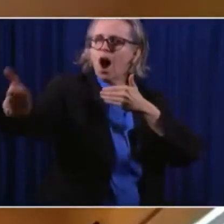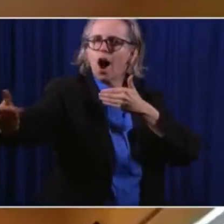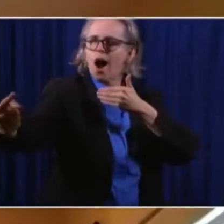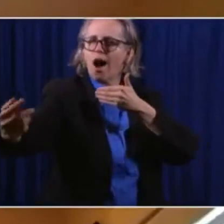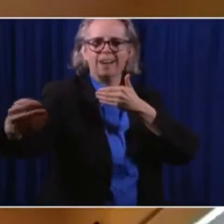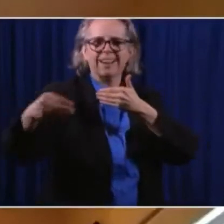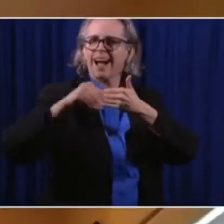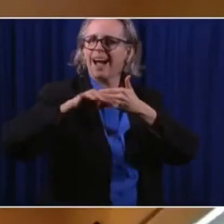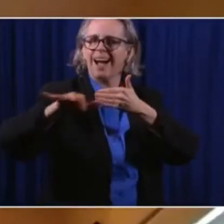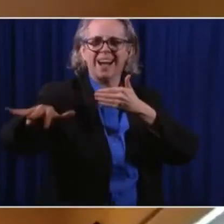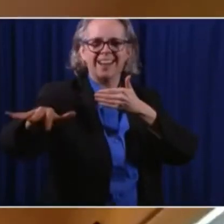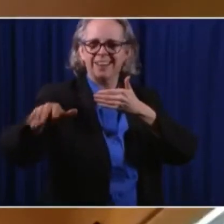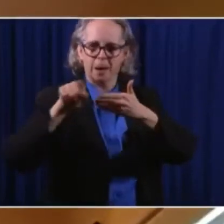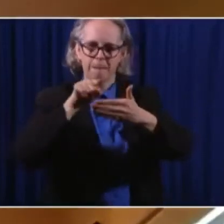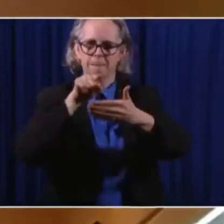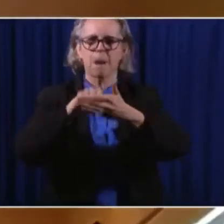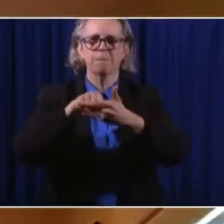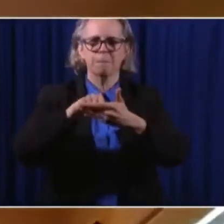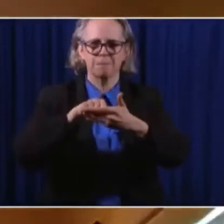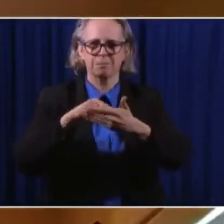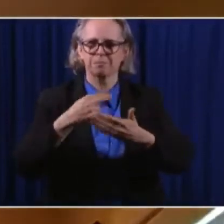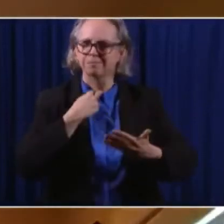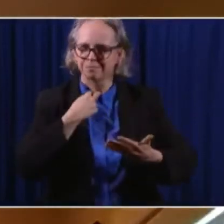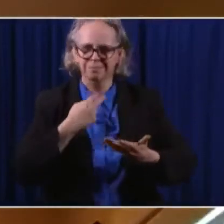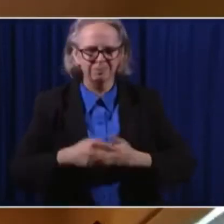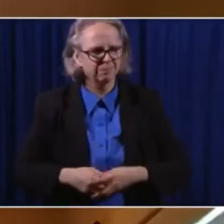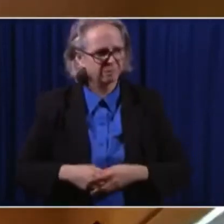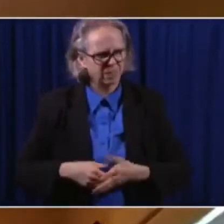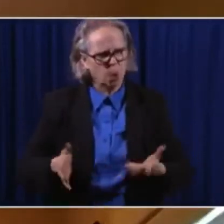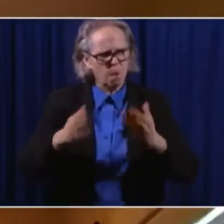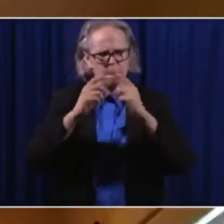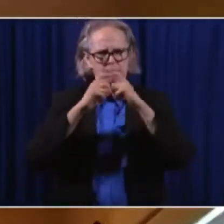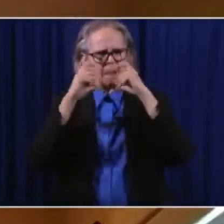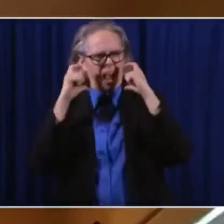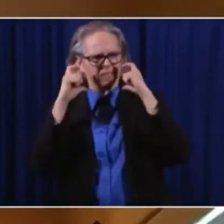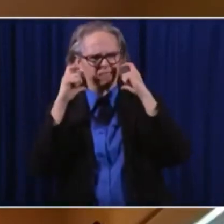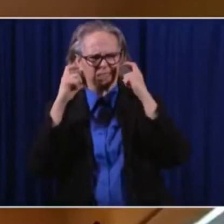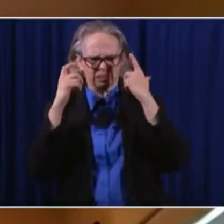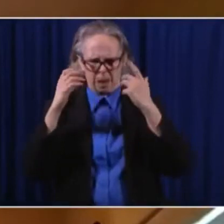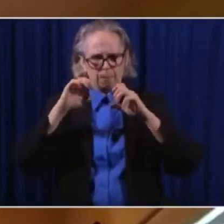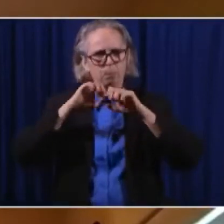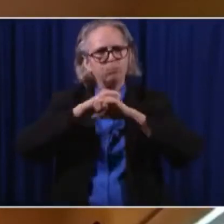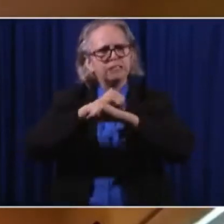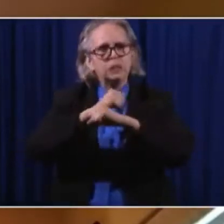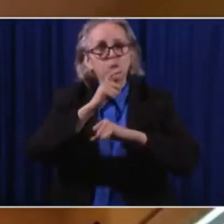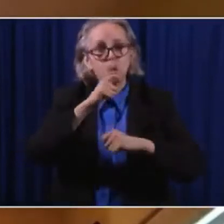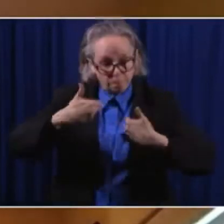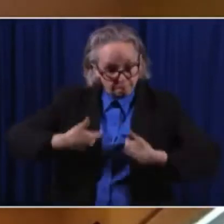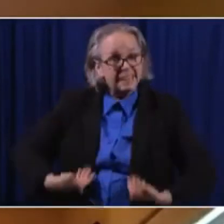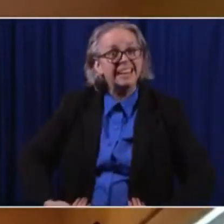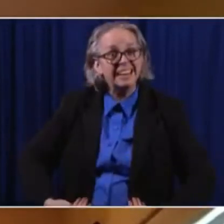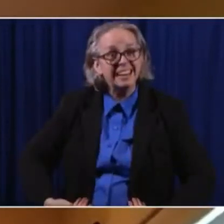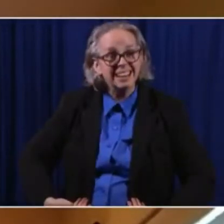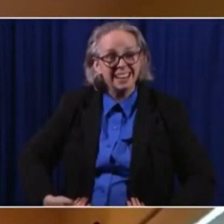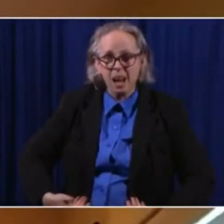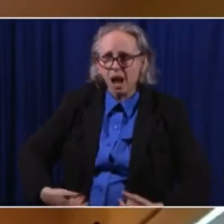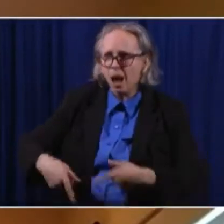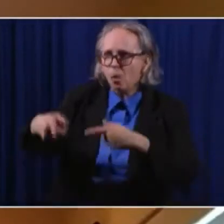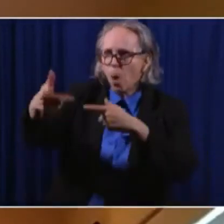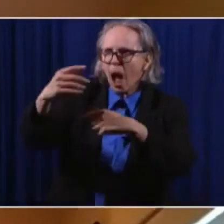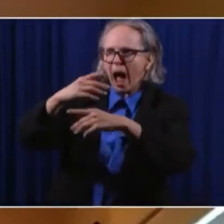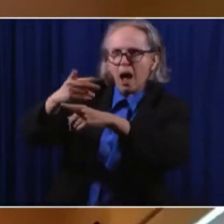also know that the masks protect the wearer from being on the receiving end of another person's respiratory